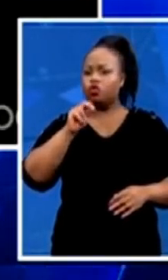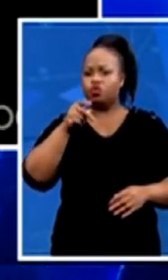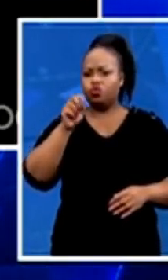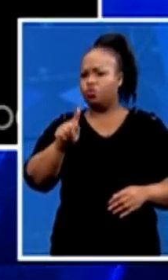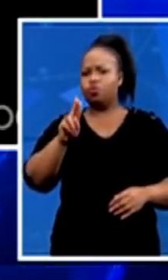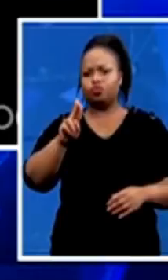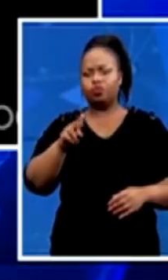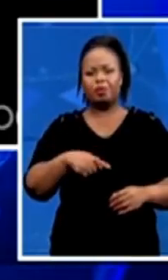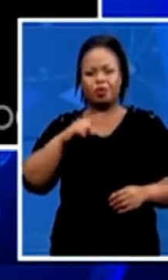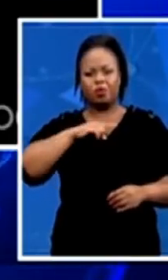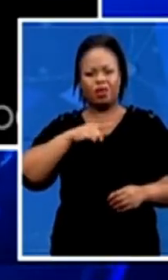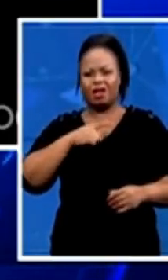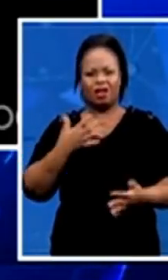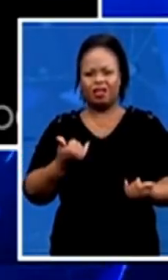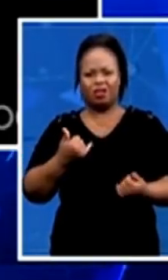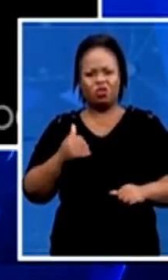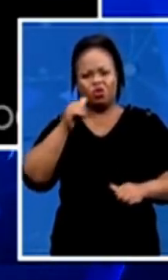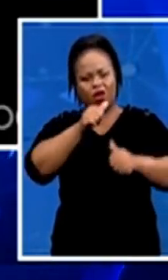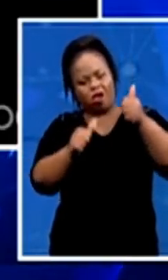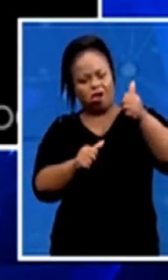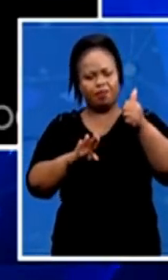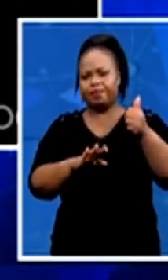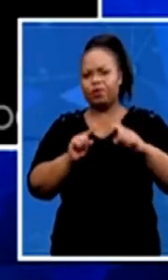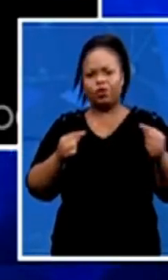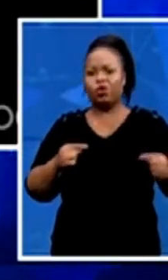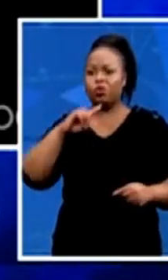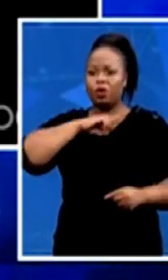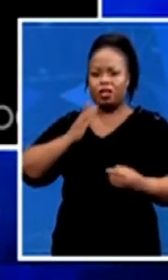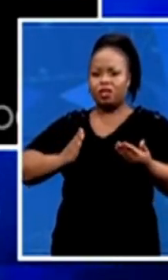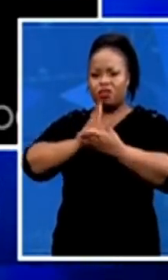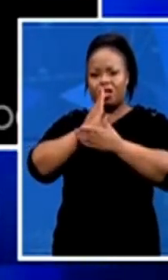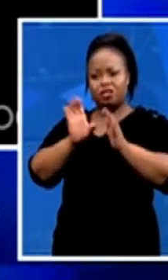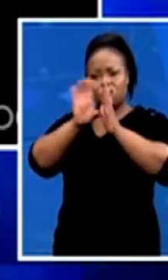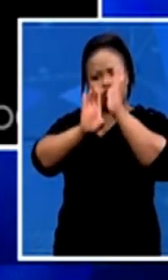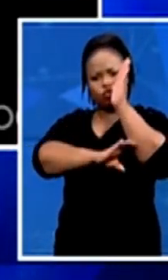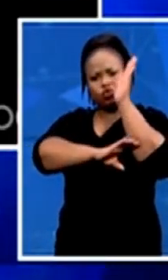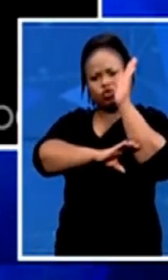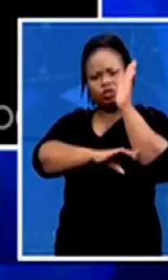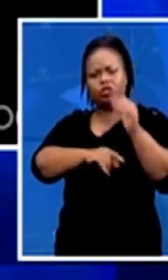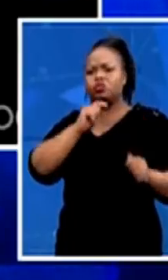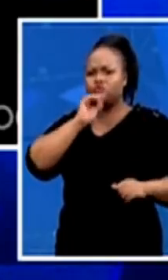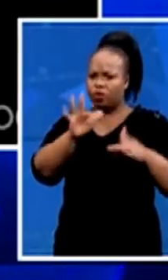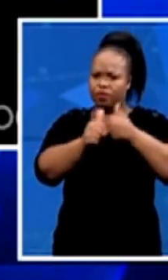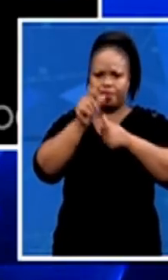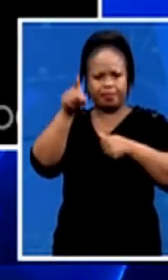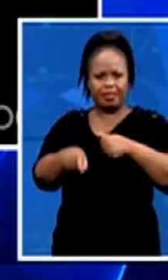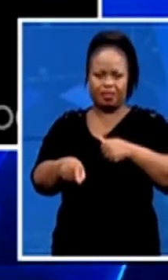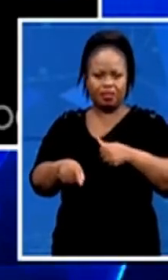rights in the Constitution are mostly unqualified. They must be extended even to the worst among